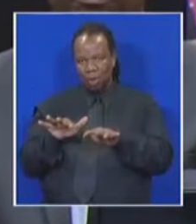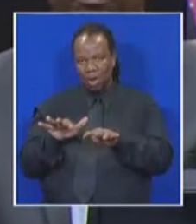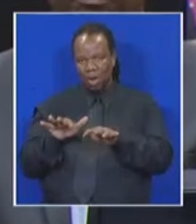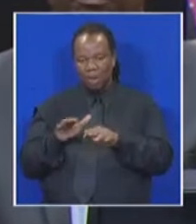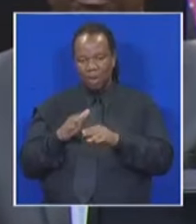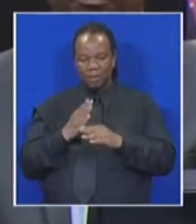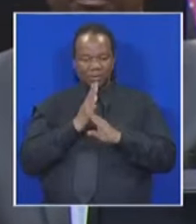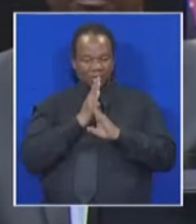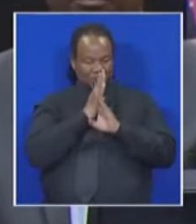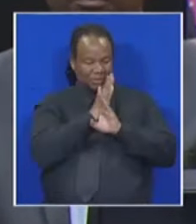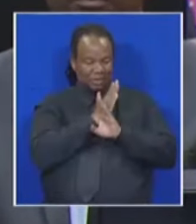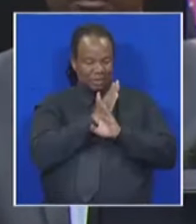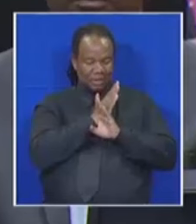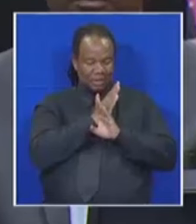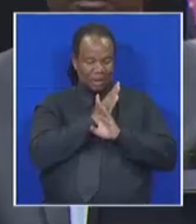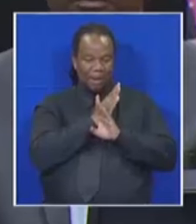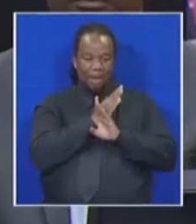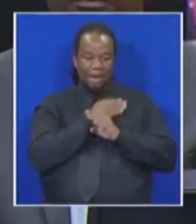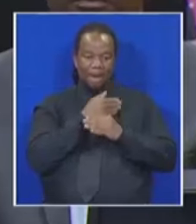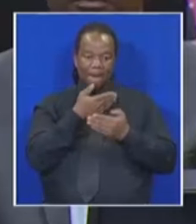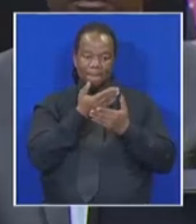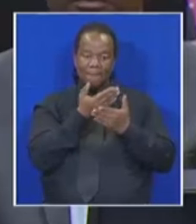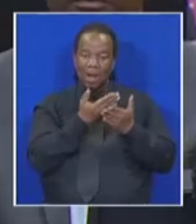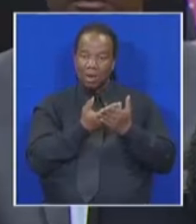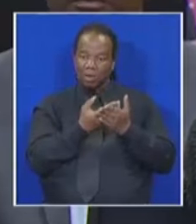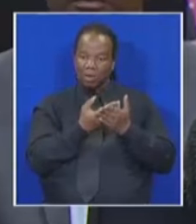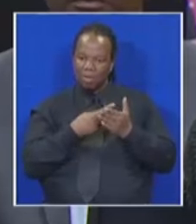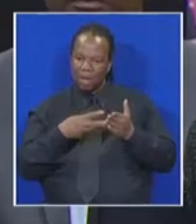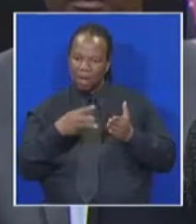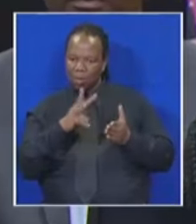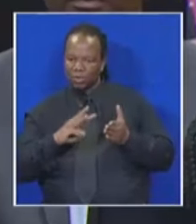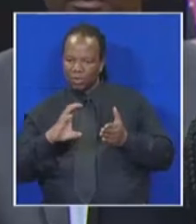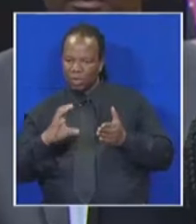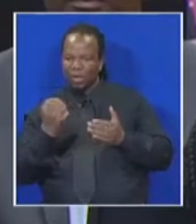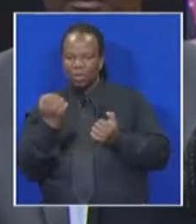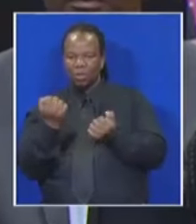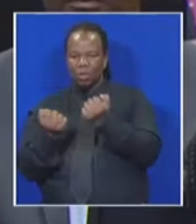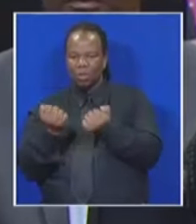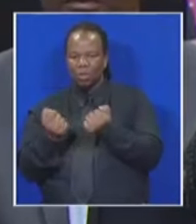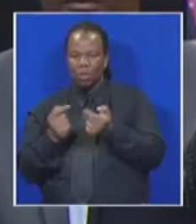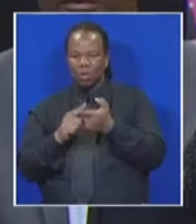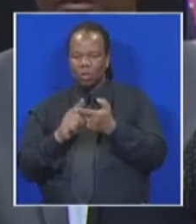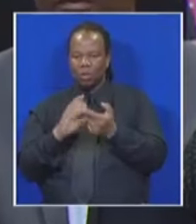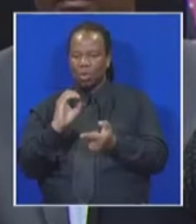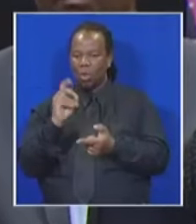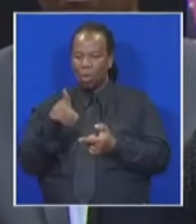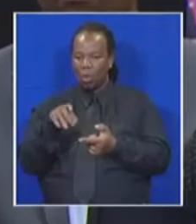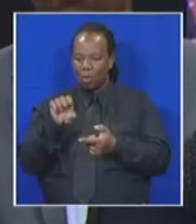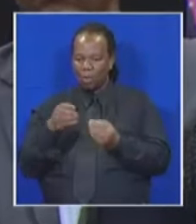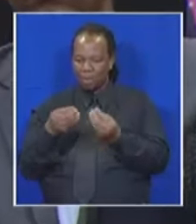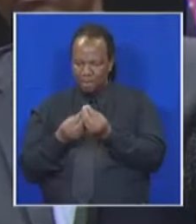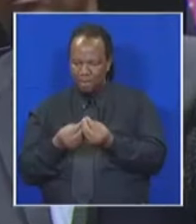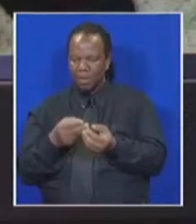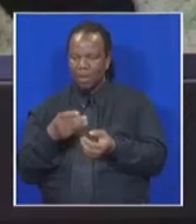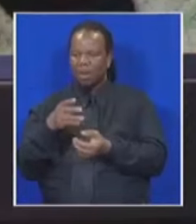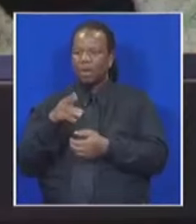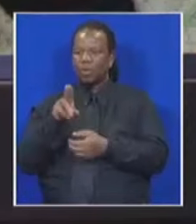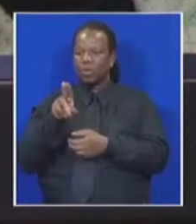vote to the Western Cape High Court. They were joined by COPE. They were joined by the